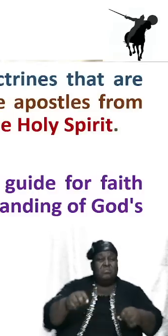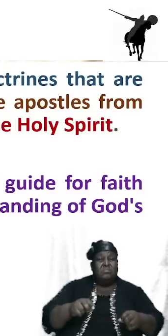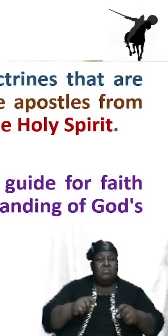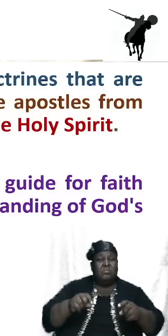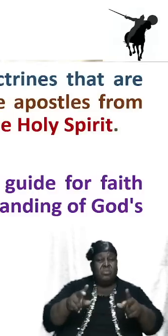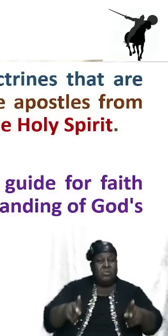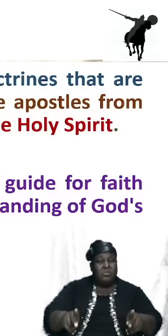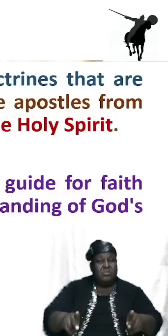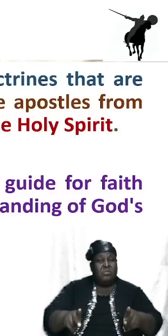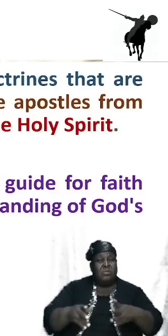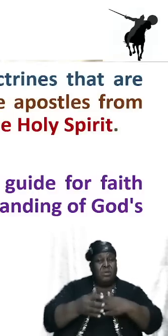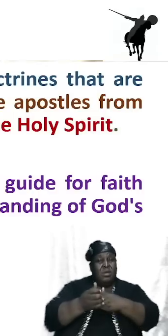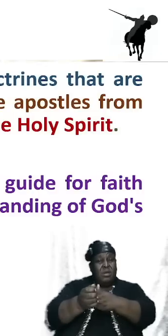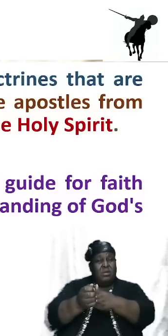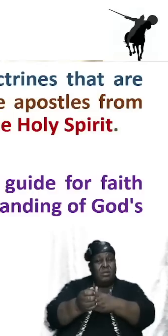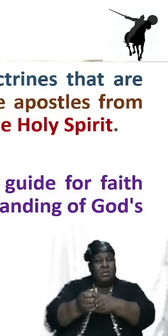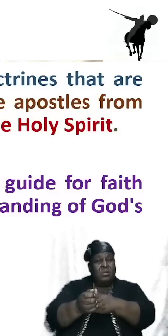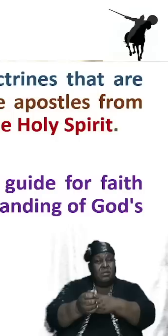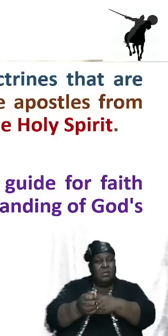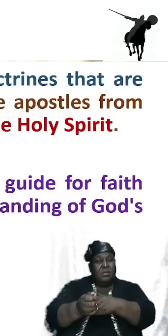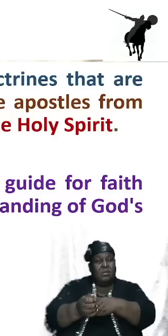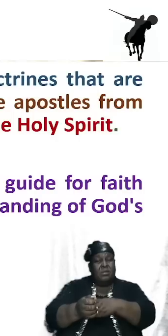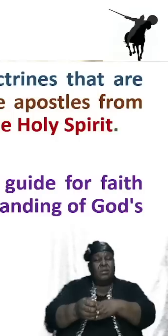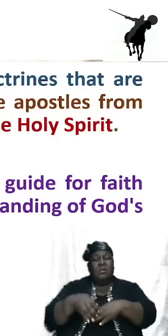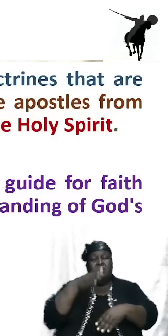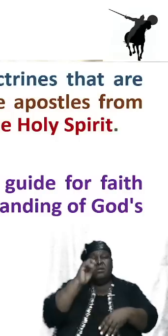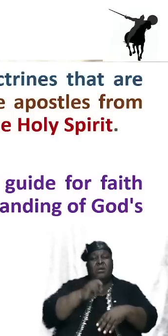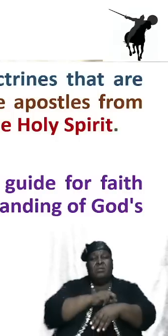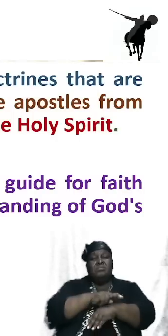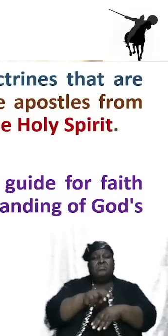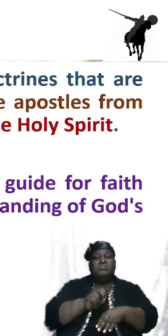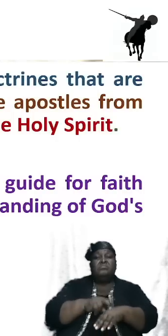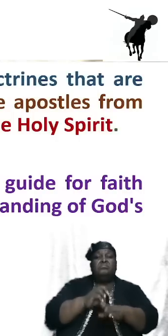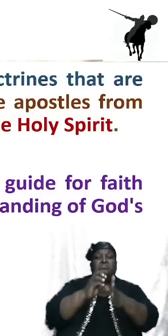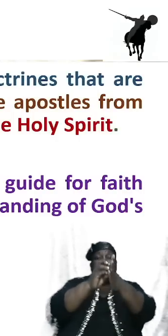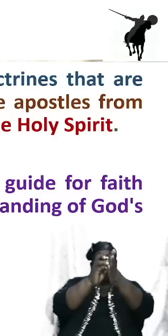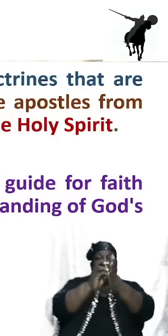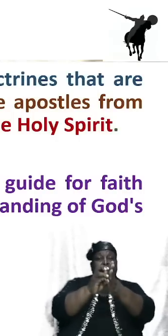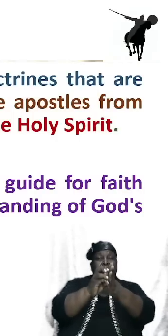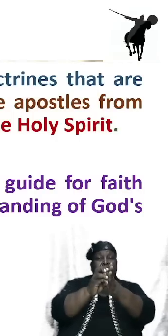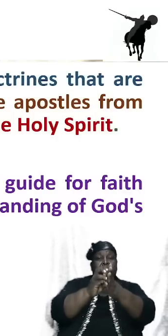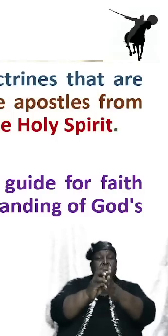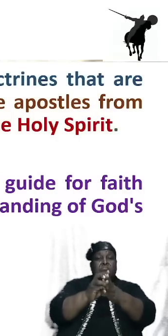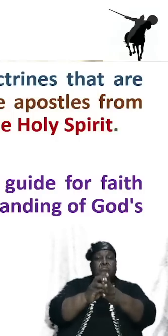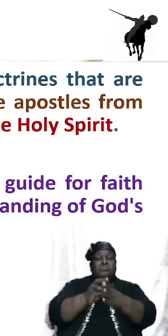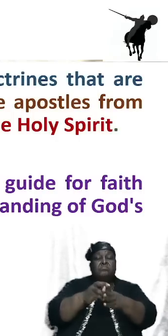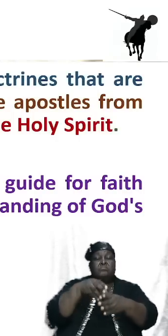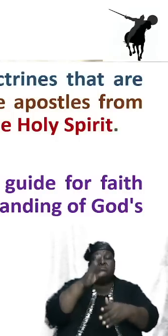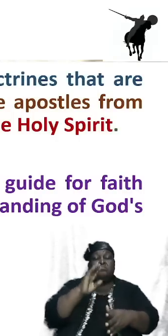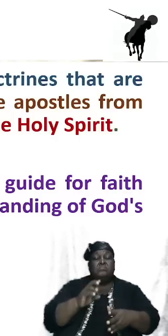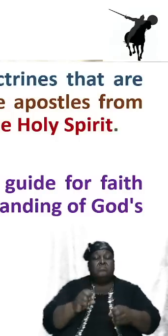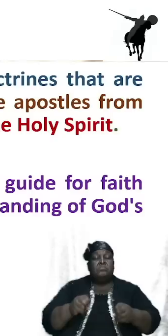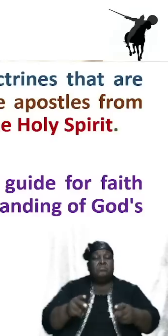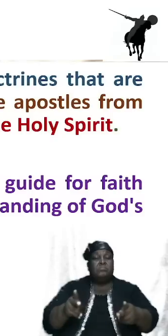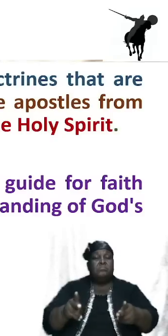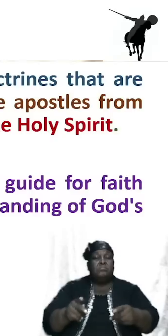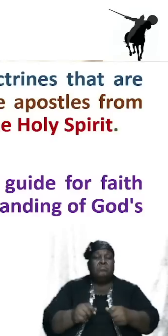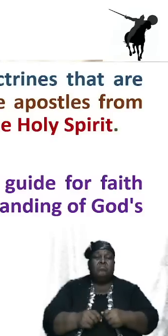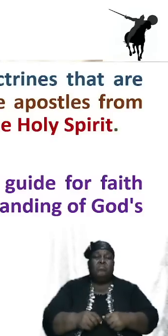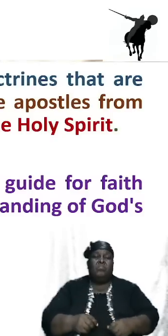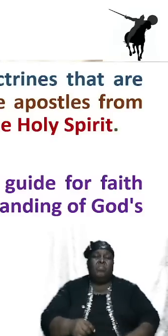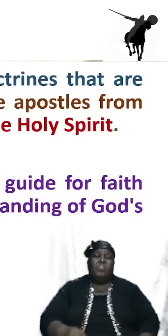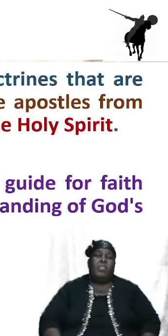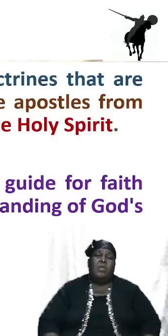clear understanding of God's nature, God's will, and God's purpose. Now, why then